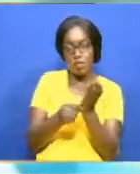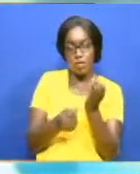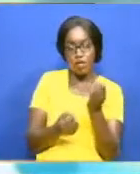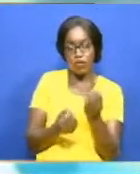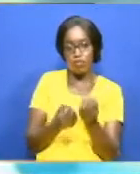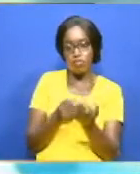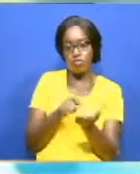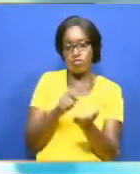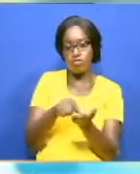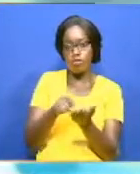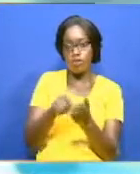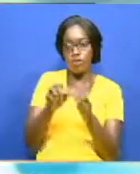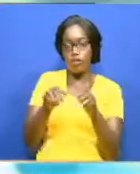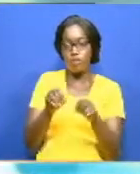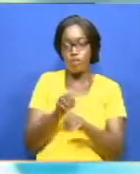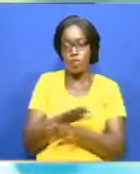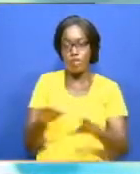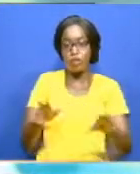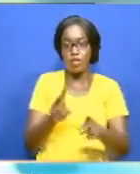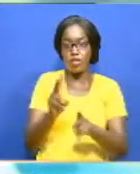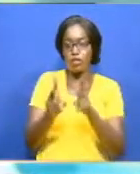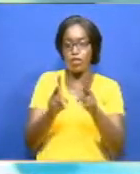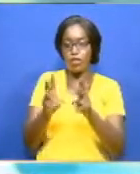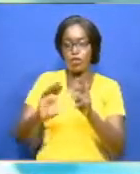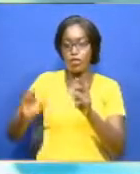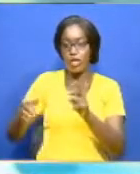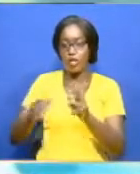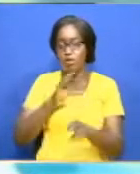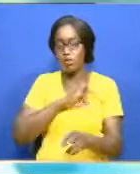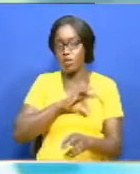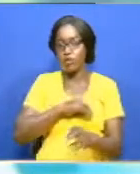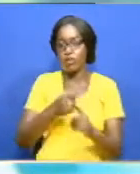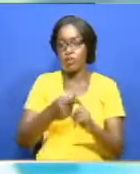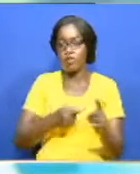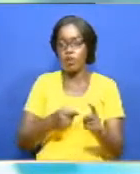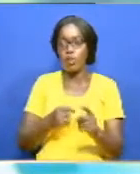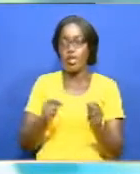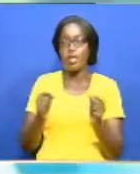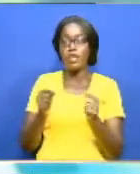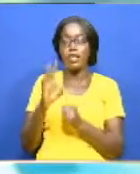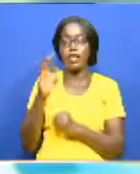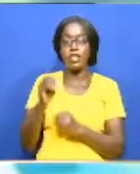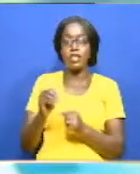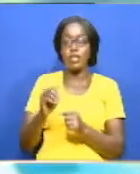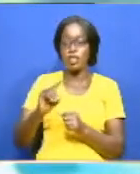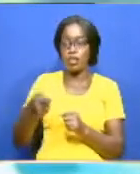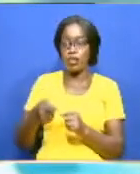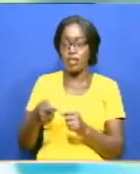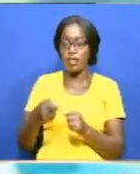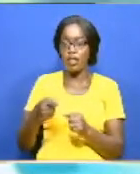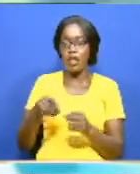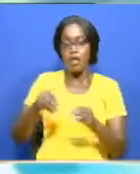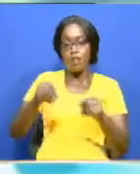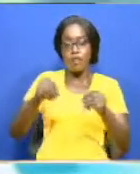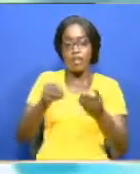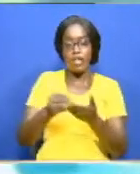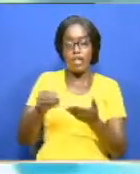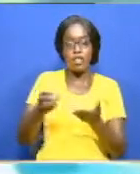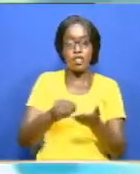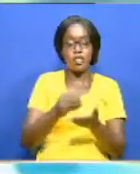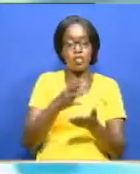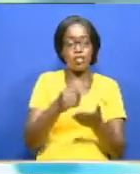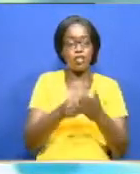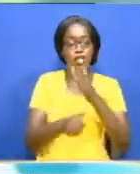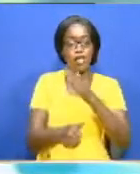farmers spread across 22 counties are set to benefit from a 13,000 metric tons of fertilizer donation under the